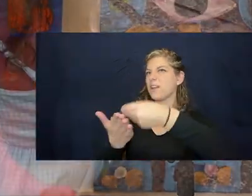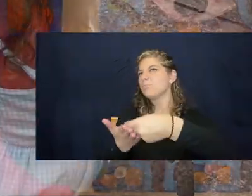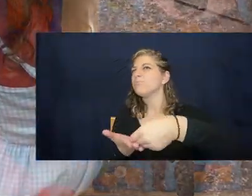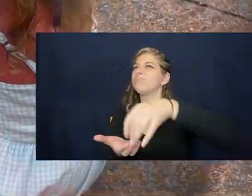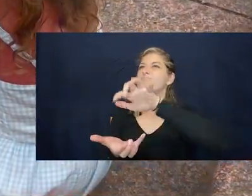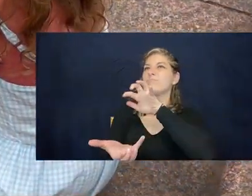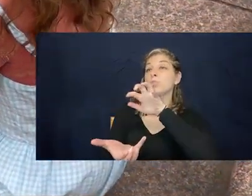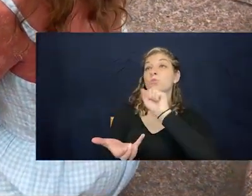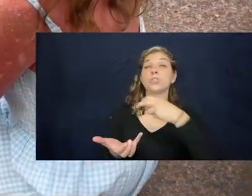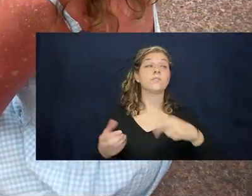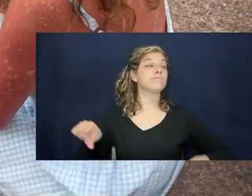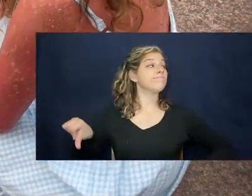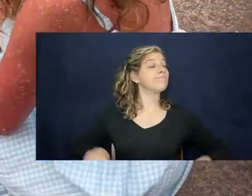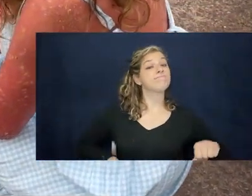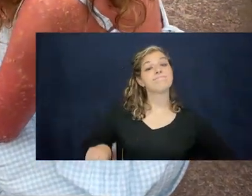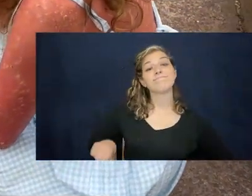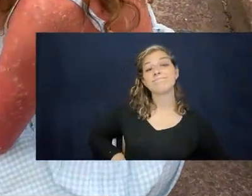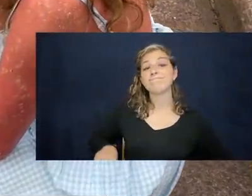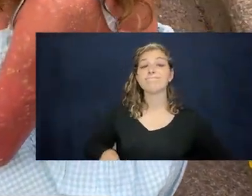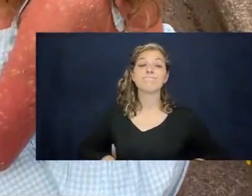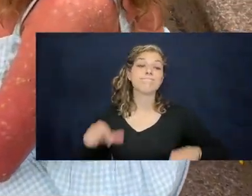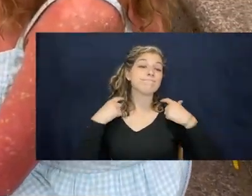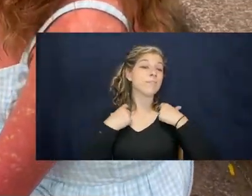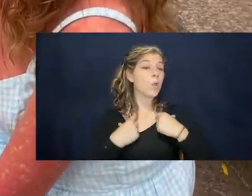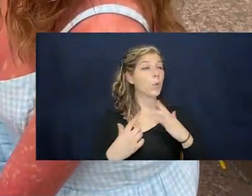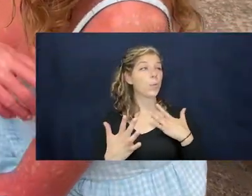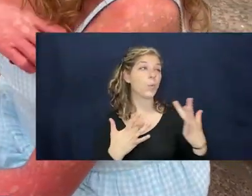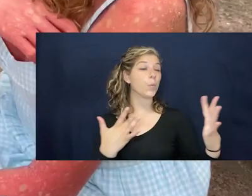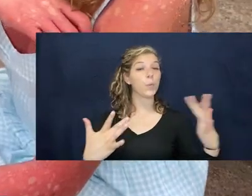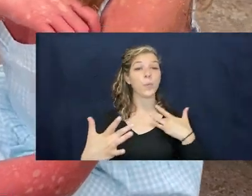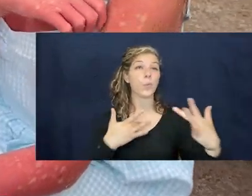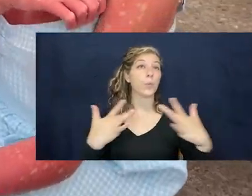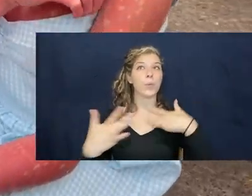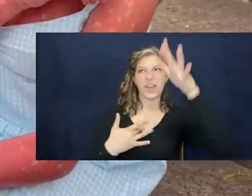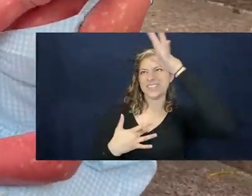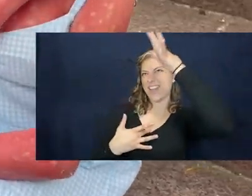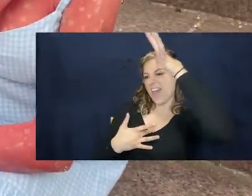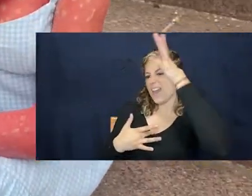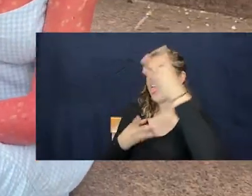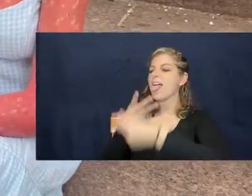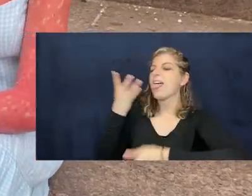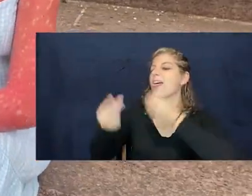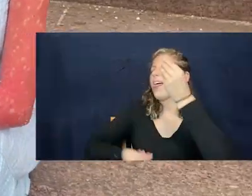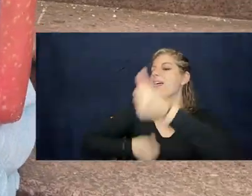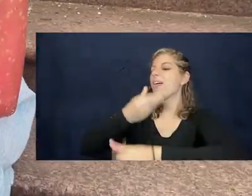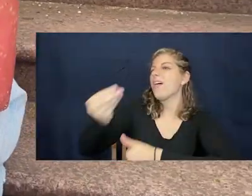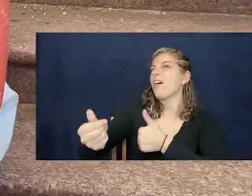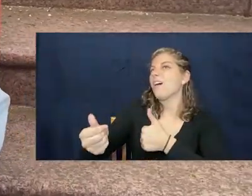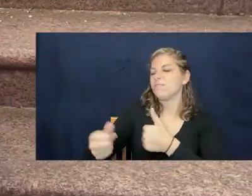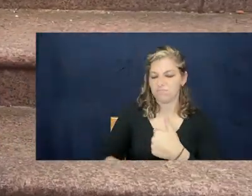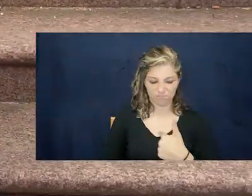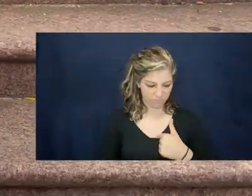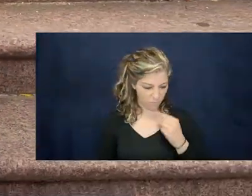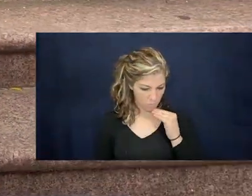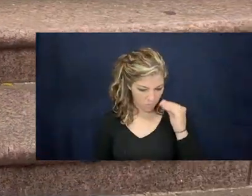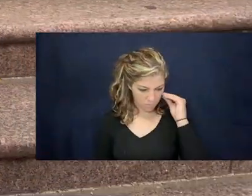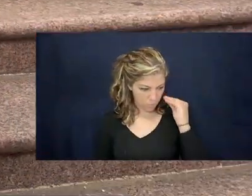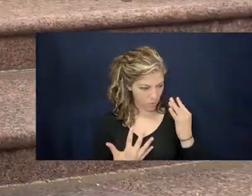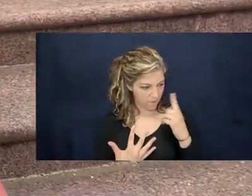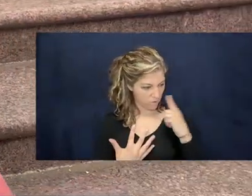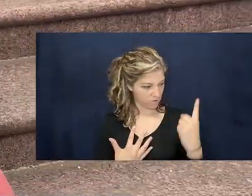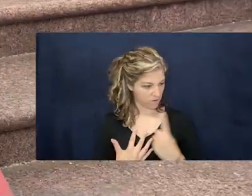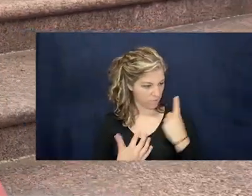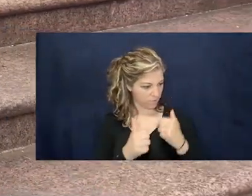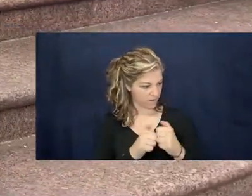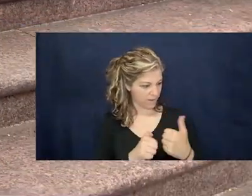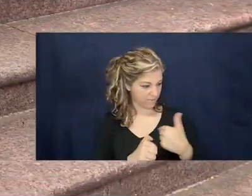Her mama's got money, so she flaunts her pearls, gets everything she wants, a spoiled daddy's girl. While I'm